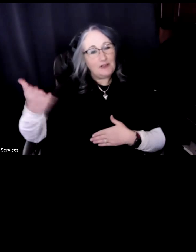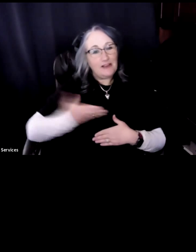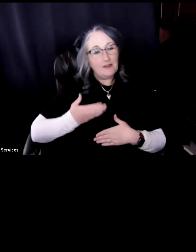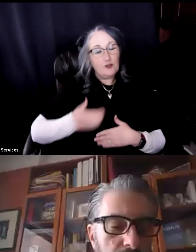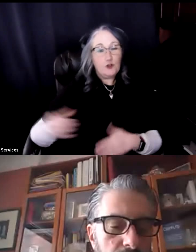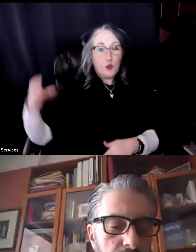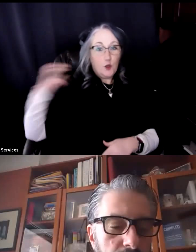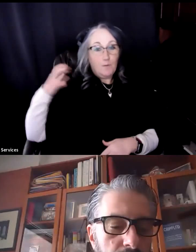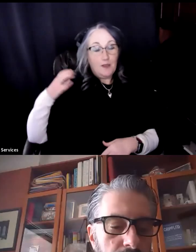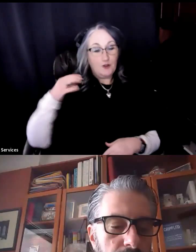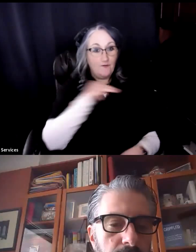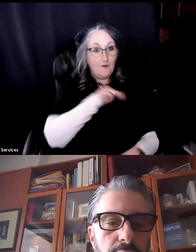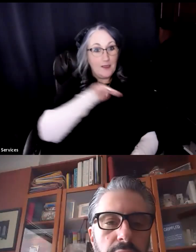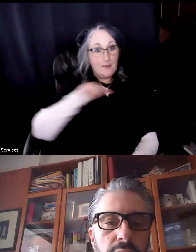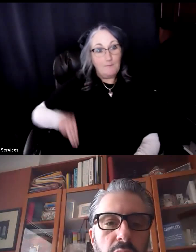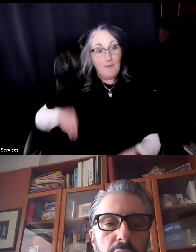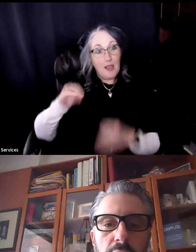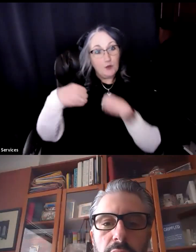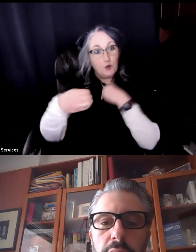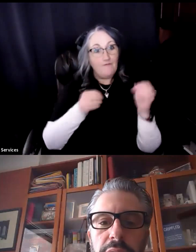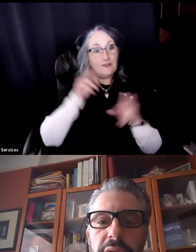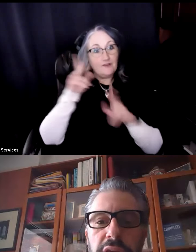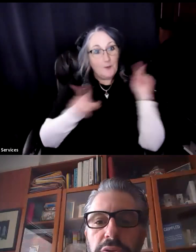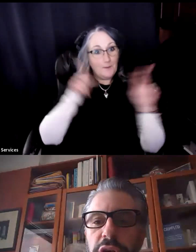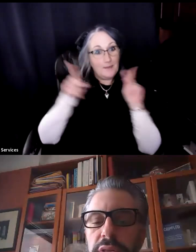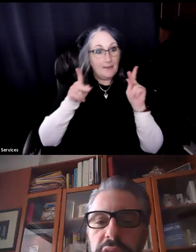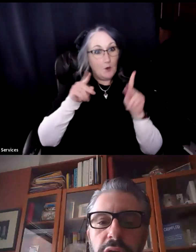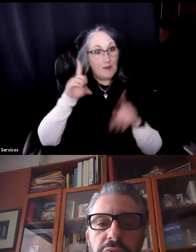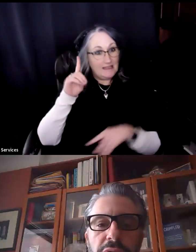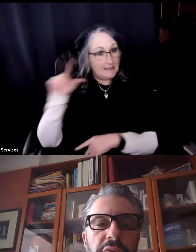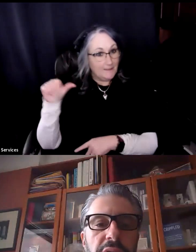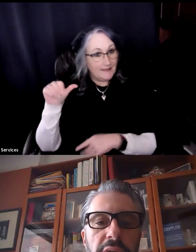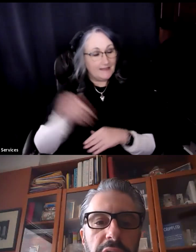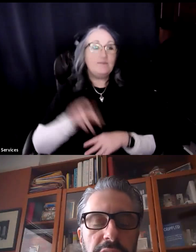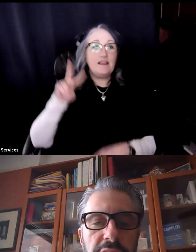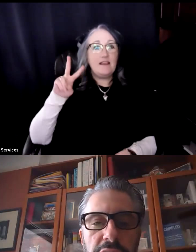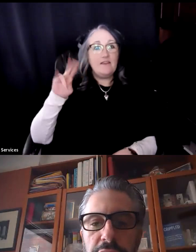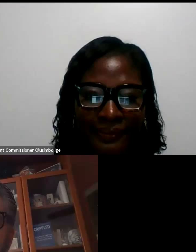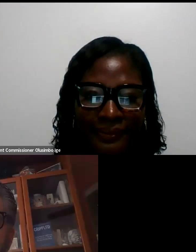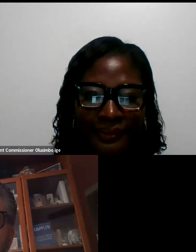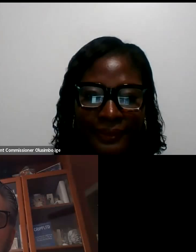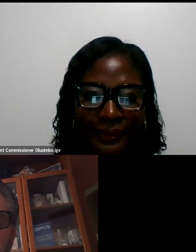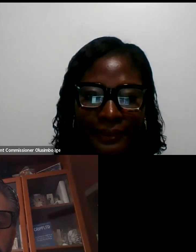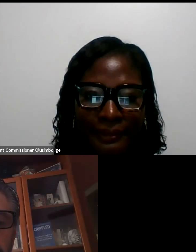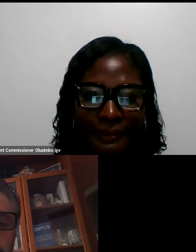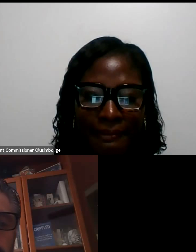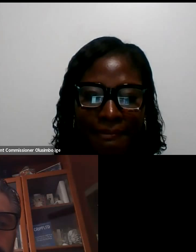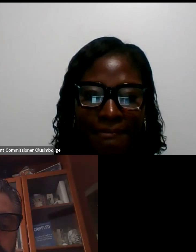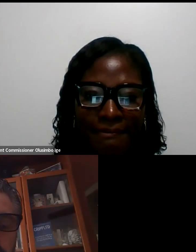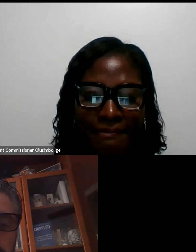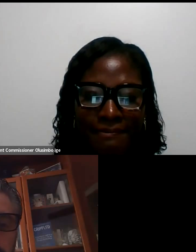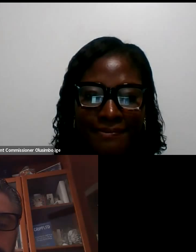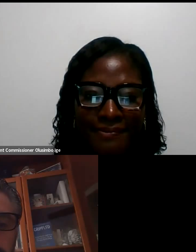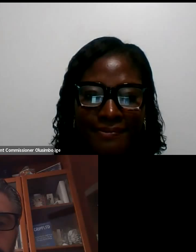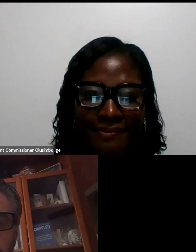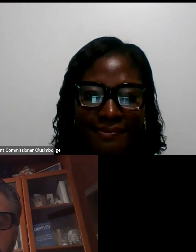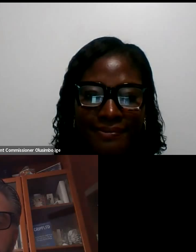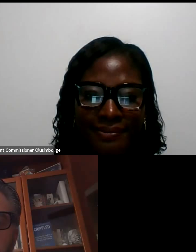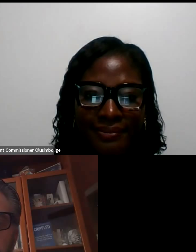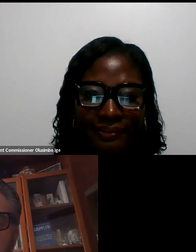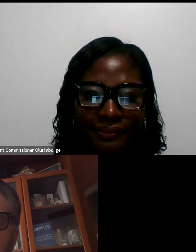for People with Disabilities, Victor Calise. Thank you, Jonathan. Thank you for everything that you continue to do for the community. I